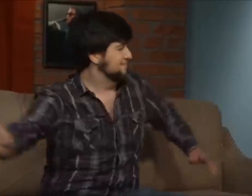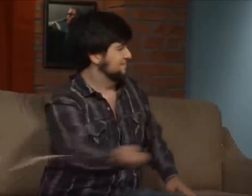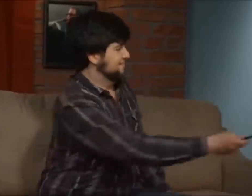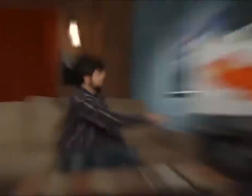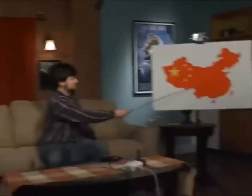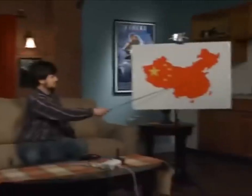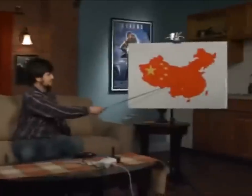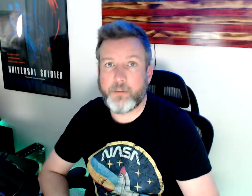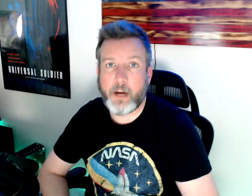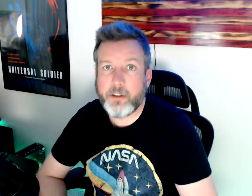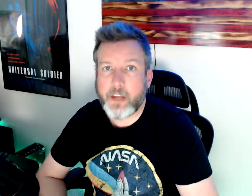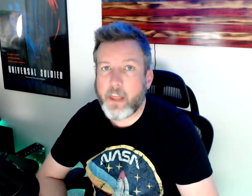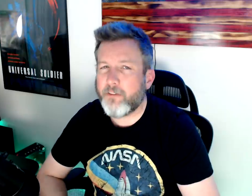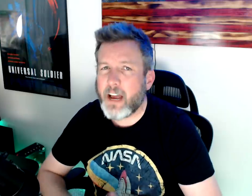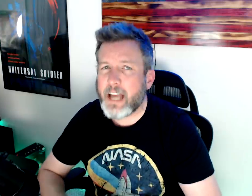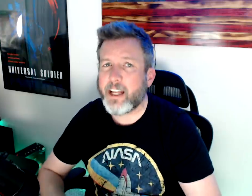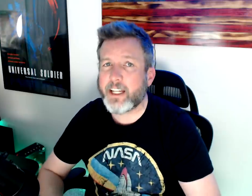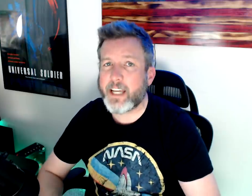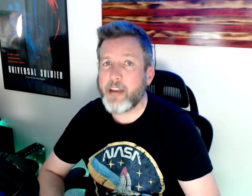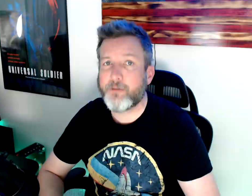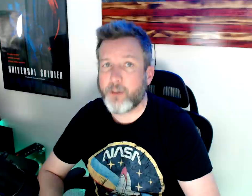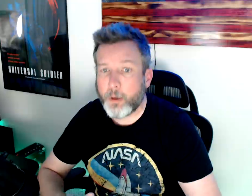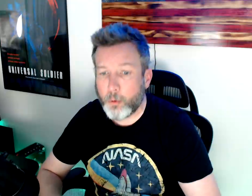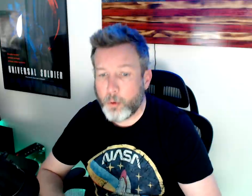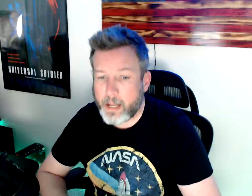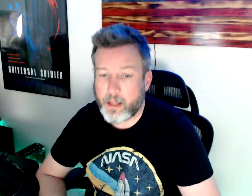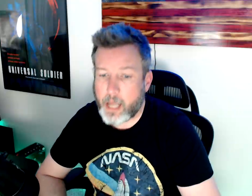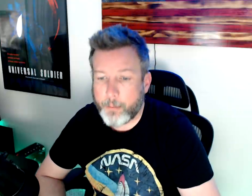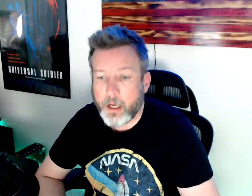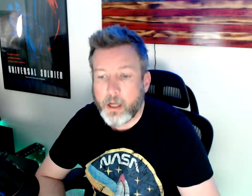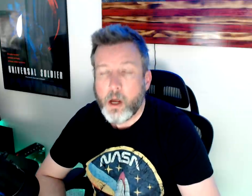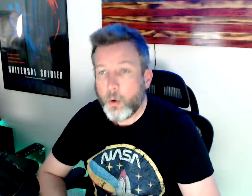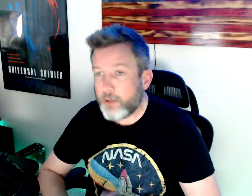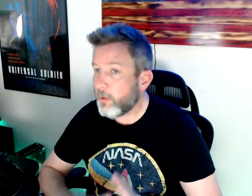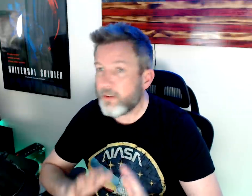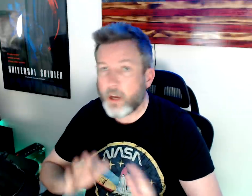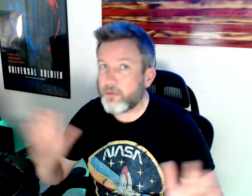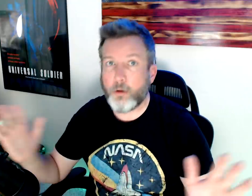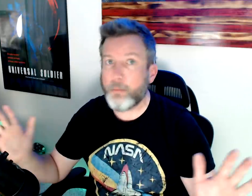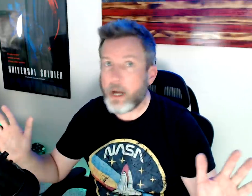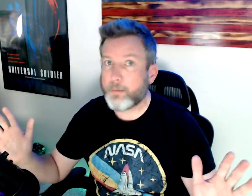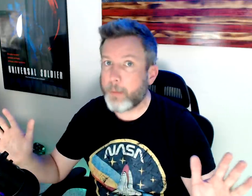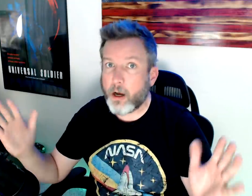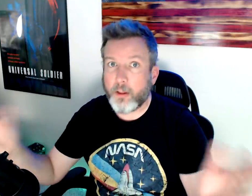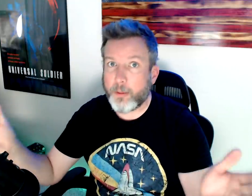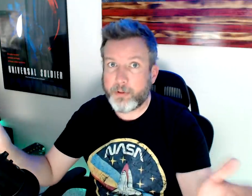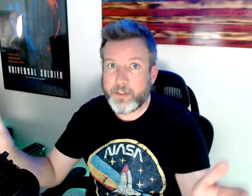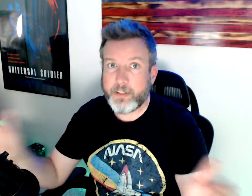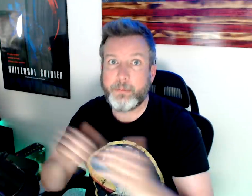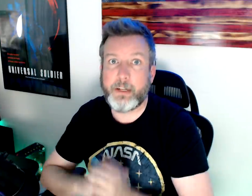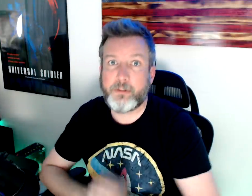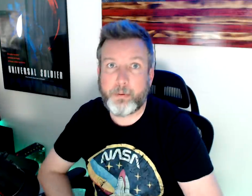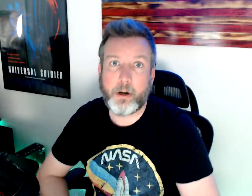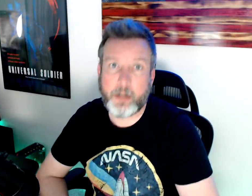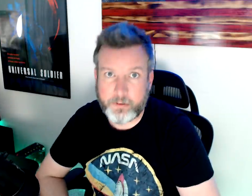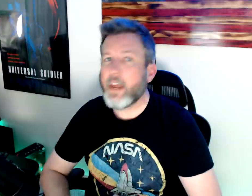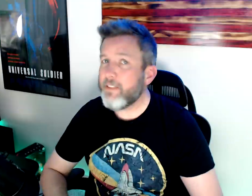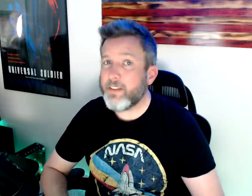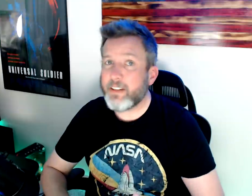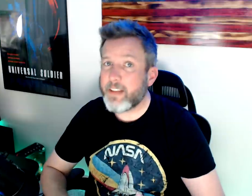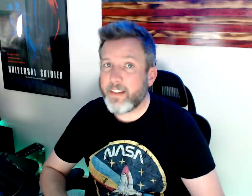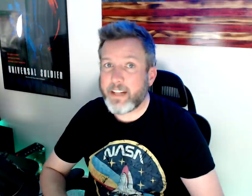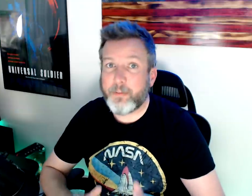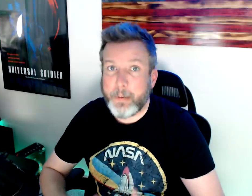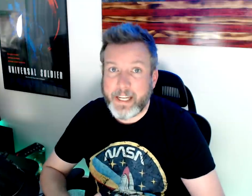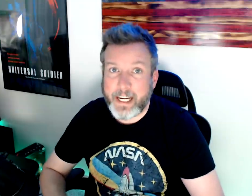the virus and the fact that it came from the Wuhan lab, which was also mocked by all the previously mentioned parties. They've